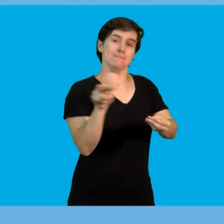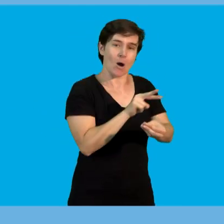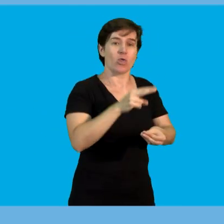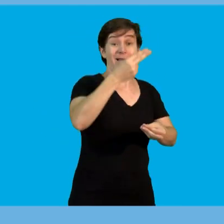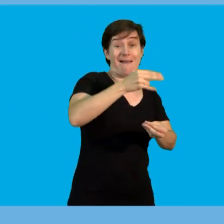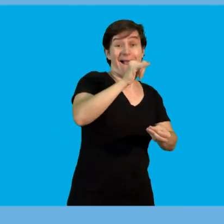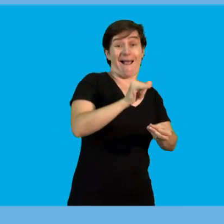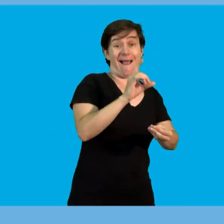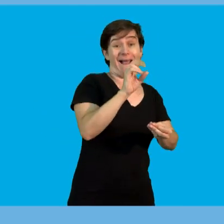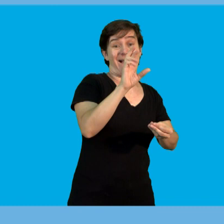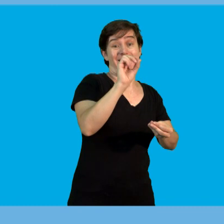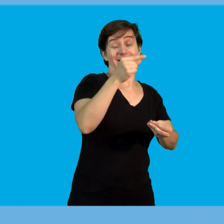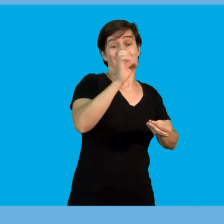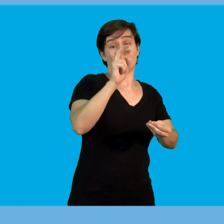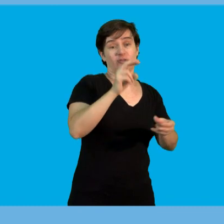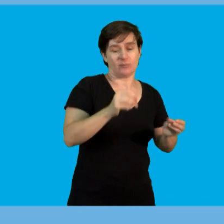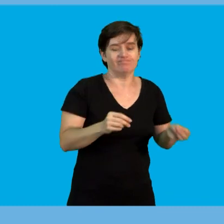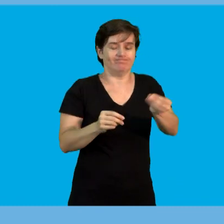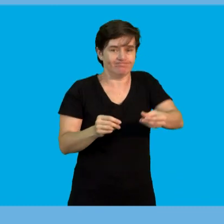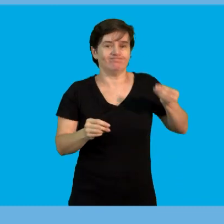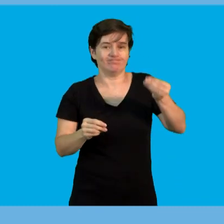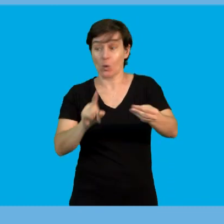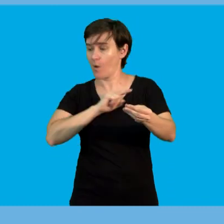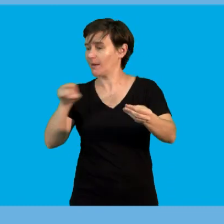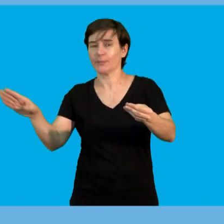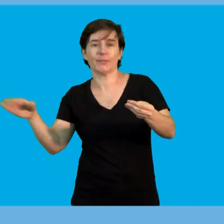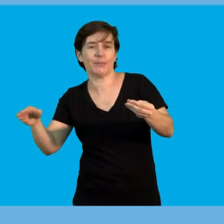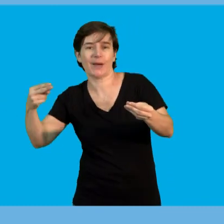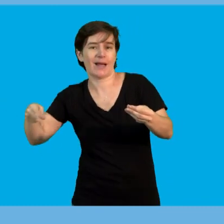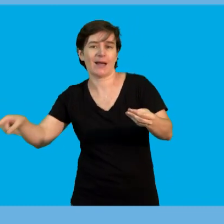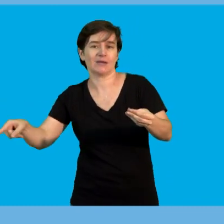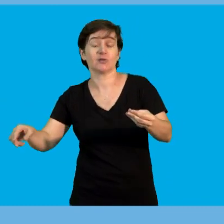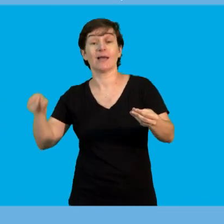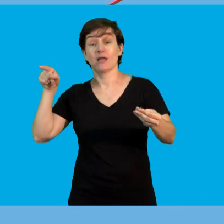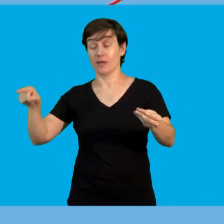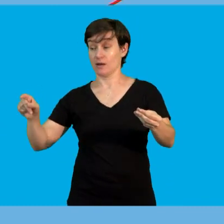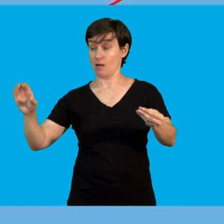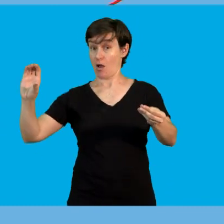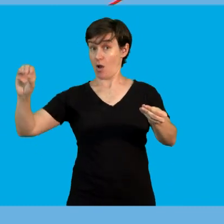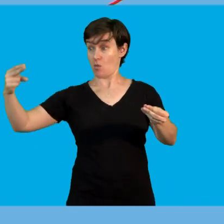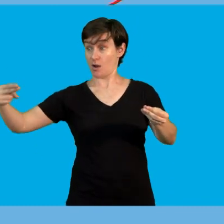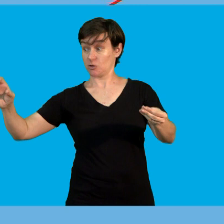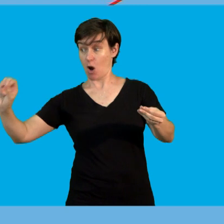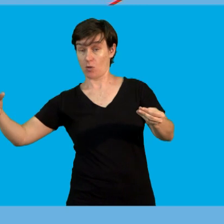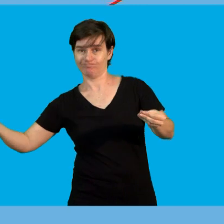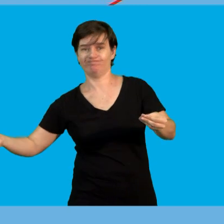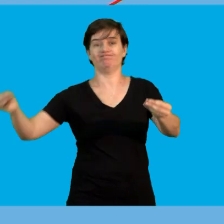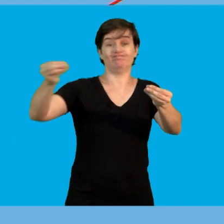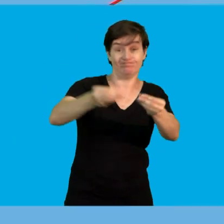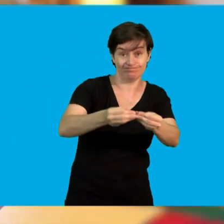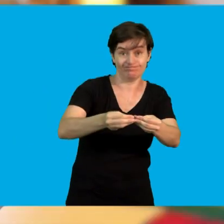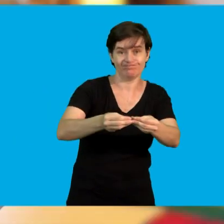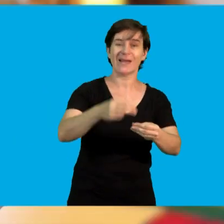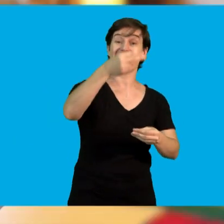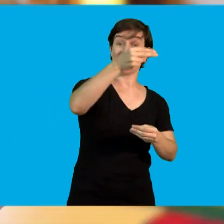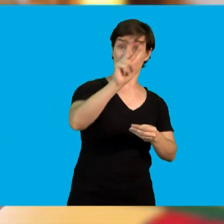hydrogen atoms. So therefore, the H2 will be donated, and then the O will then be donated to the H2. And